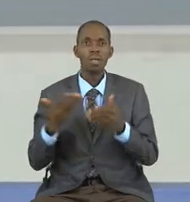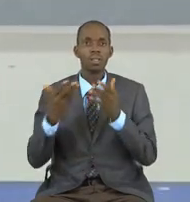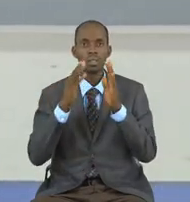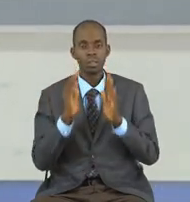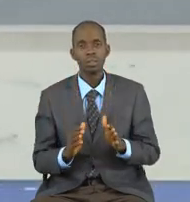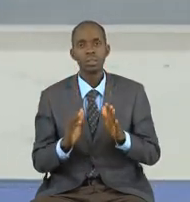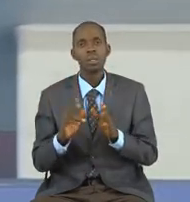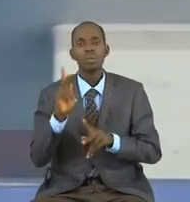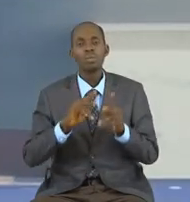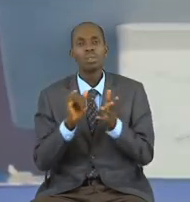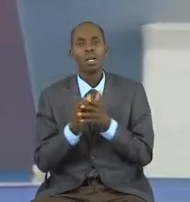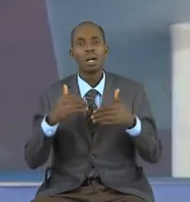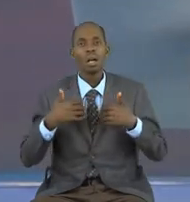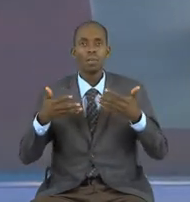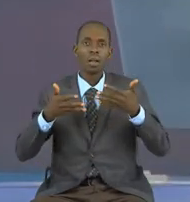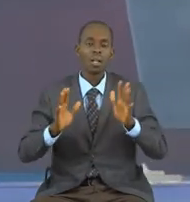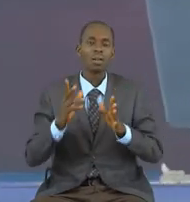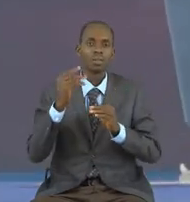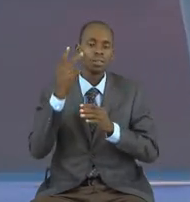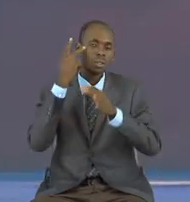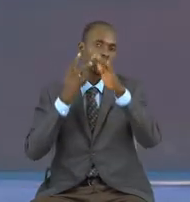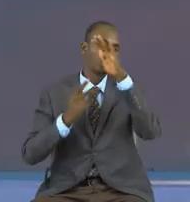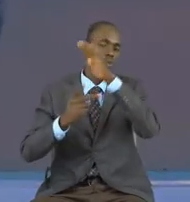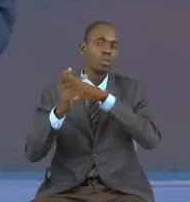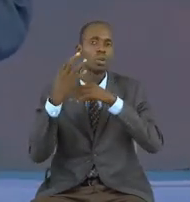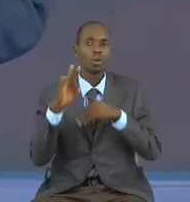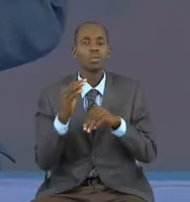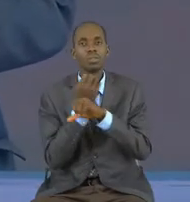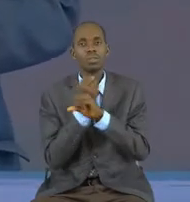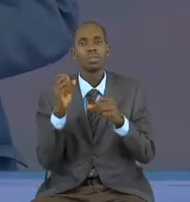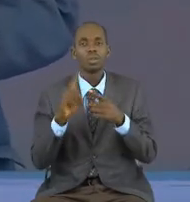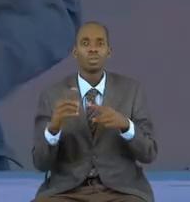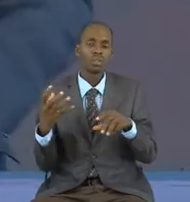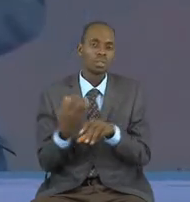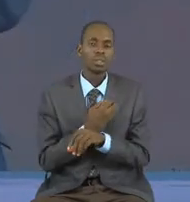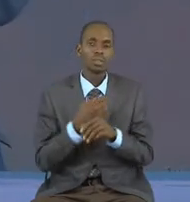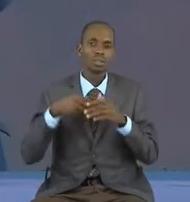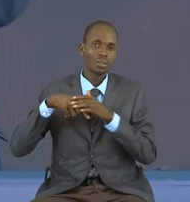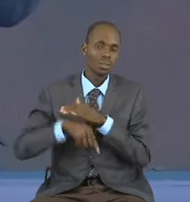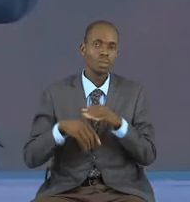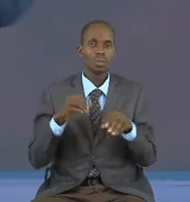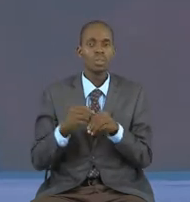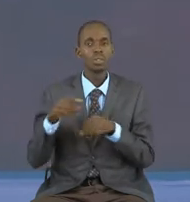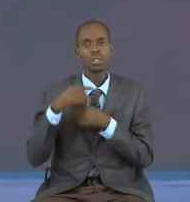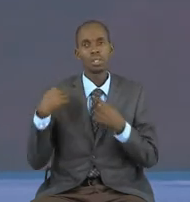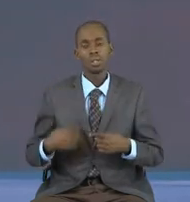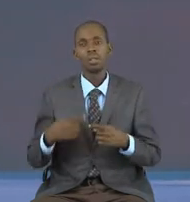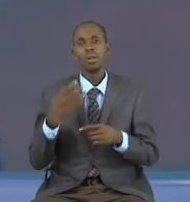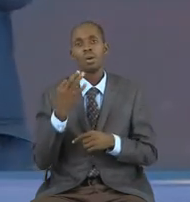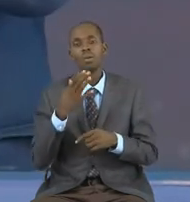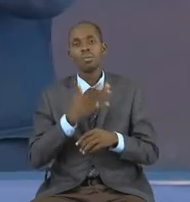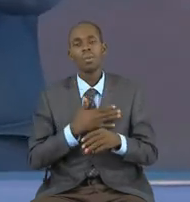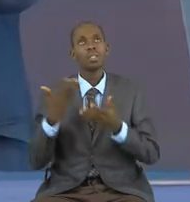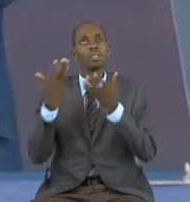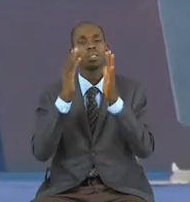have allowed the prophecy of salvation to take root in their lives, on my servants, those who have allowed